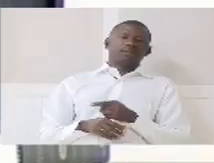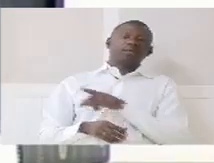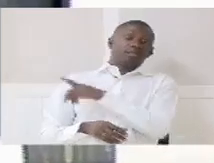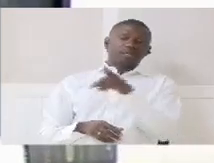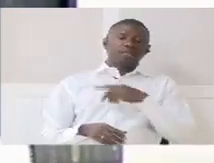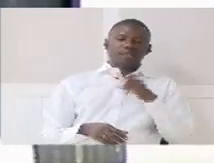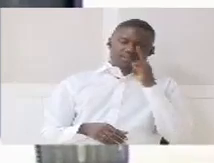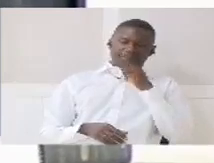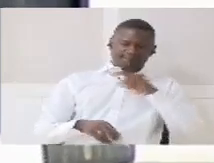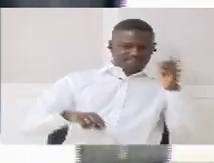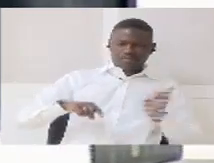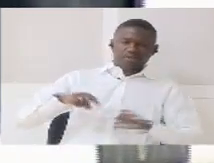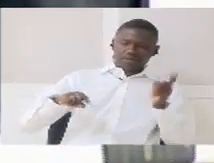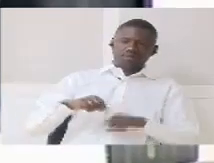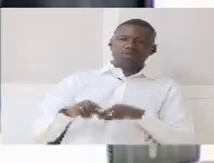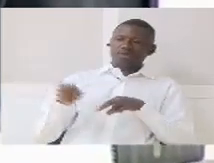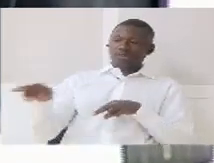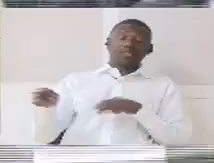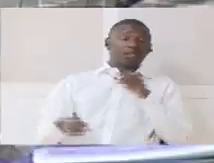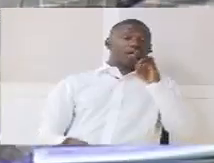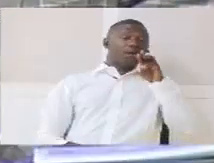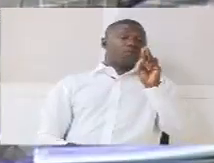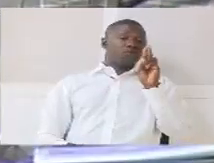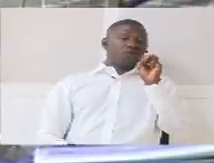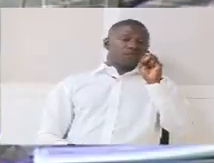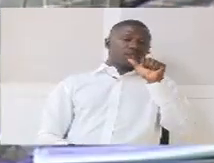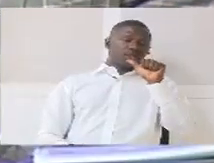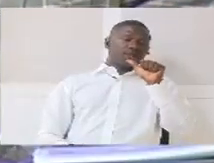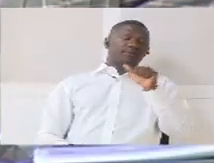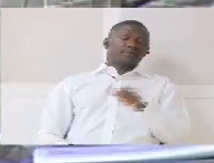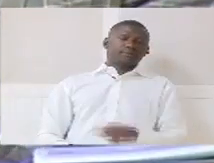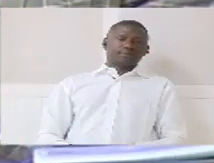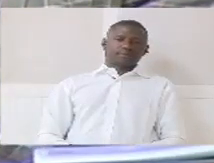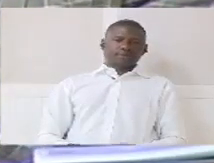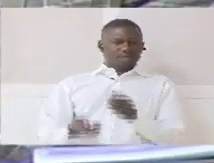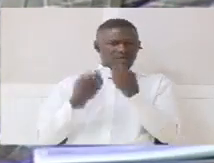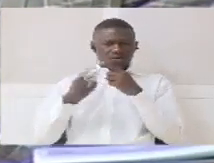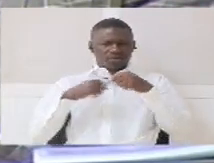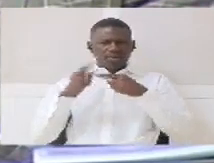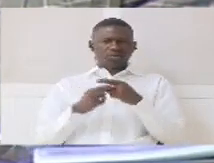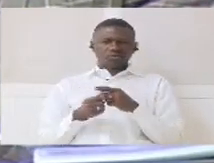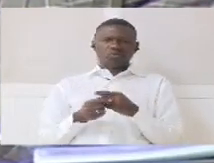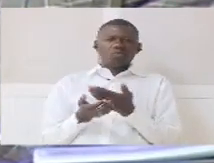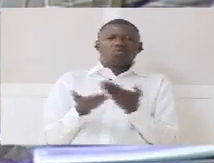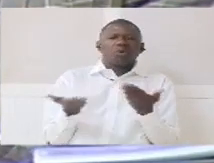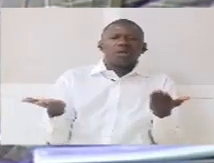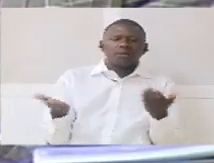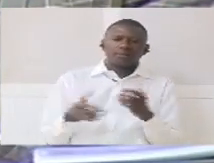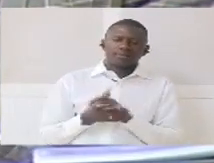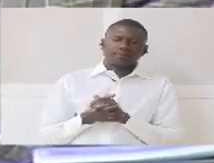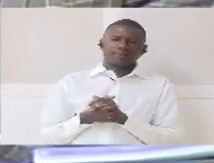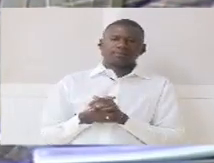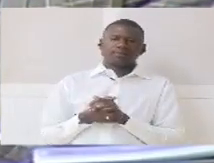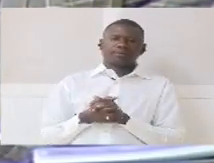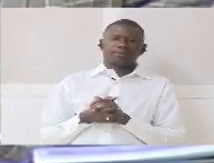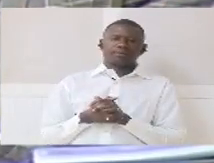kan. He was being punished. And tell us about those signs. What happened se rolu fonya bang? Okay, because ikaf bira